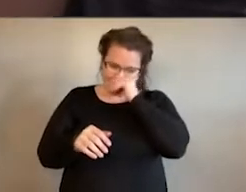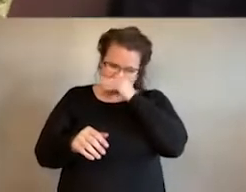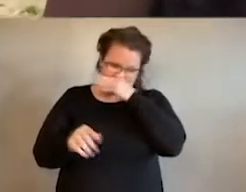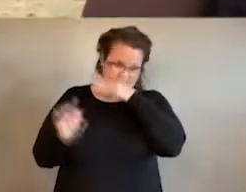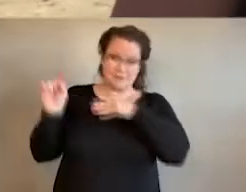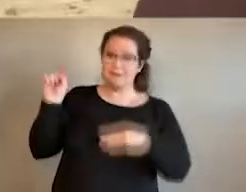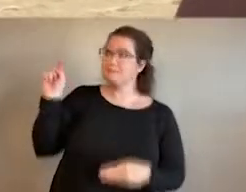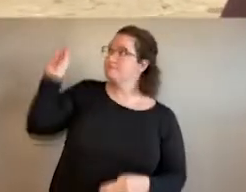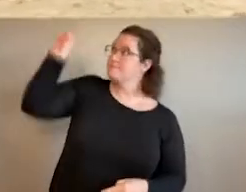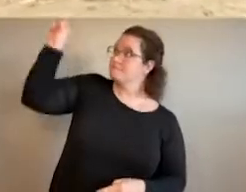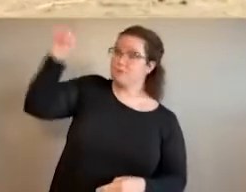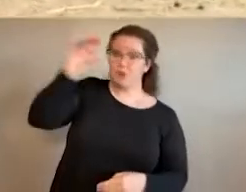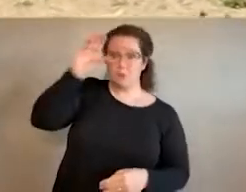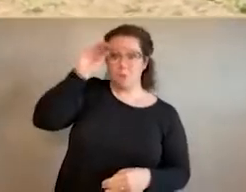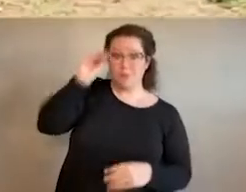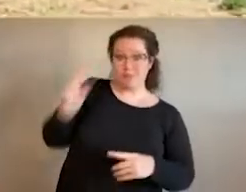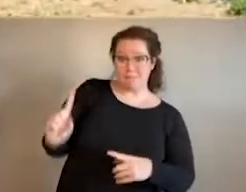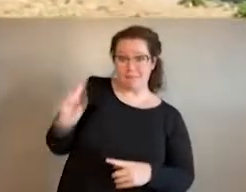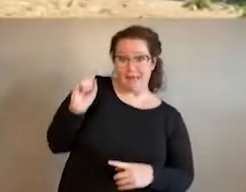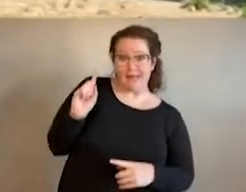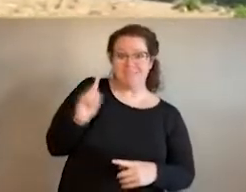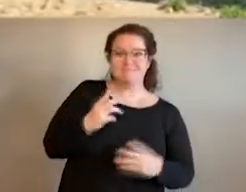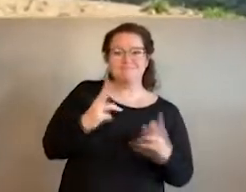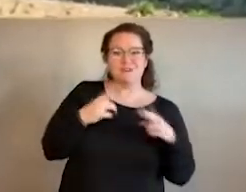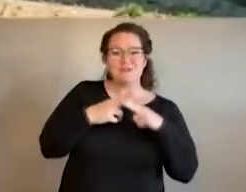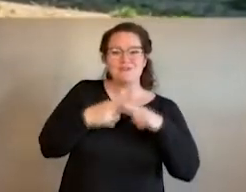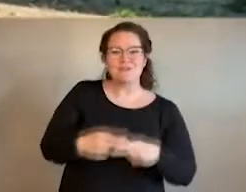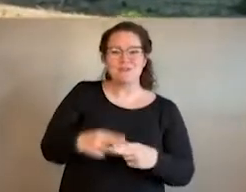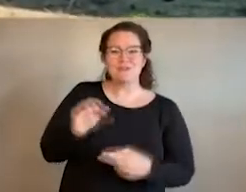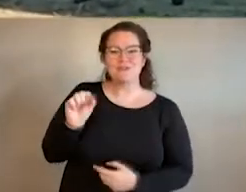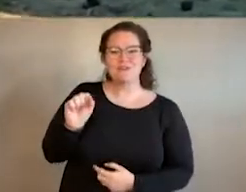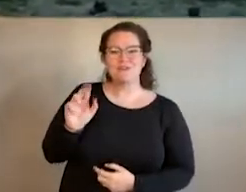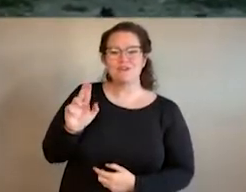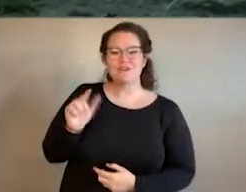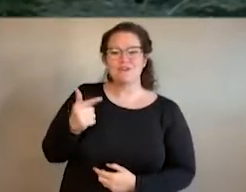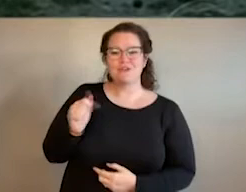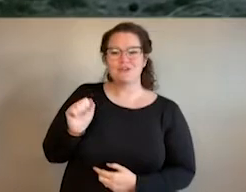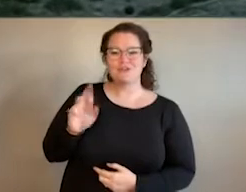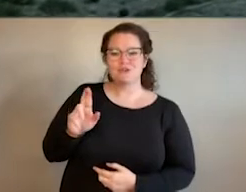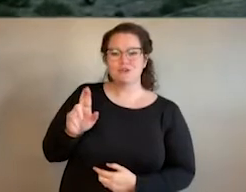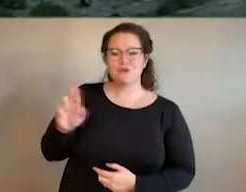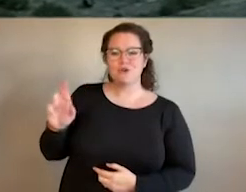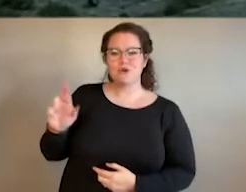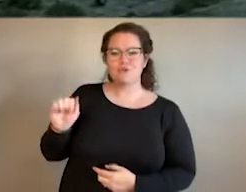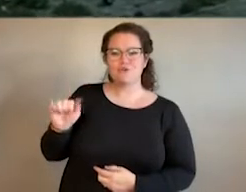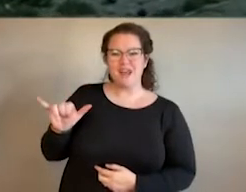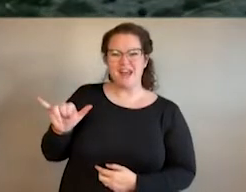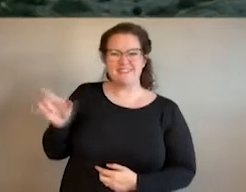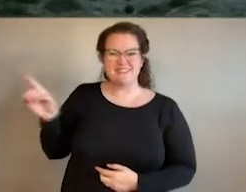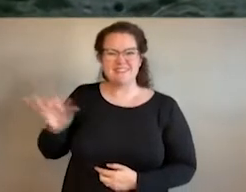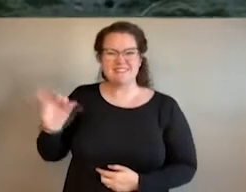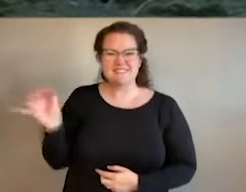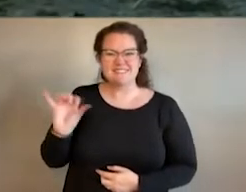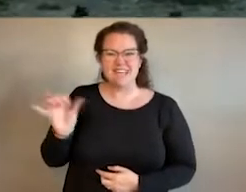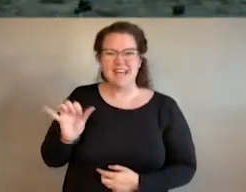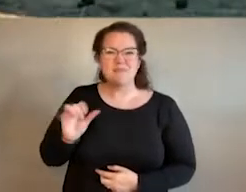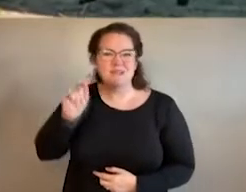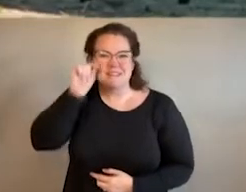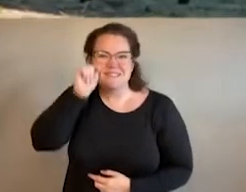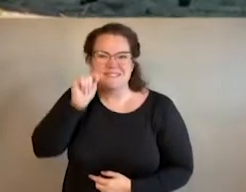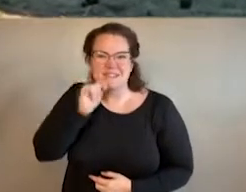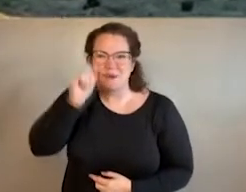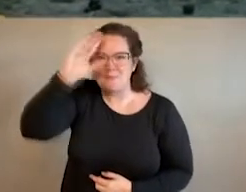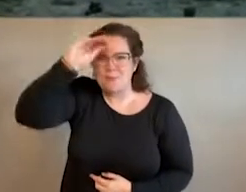is Sugar Ray. Sugar Ray is our, I call him our teenage boy, because he kind of acts like a